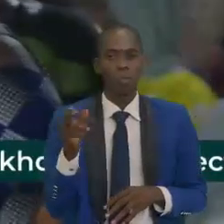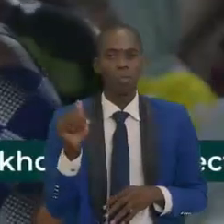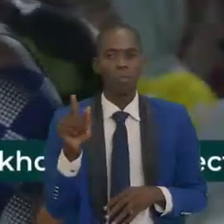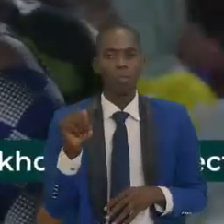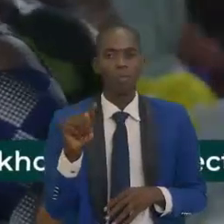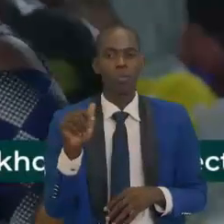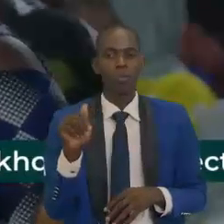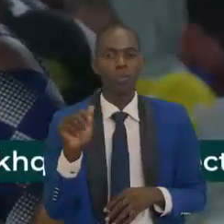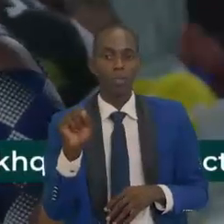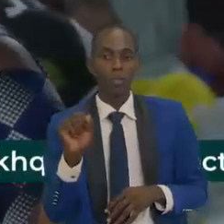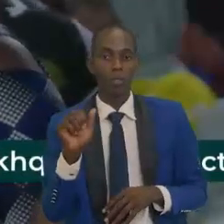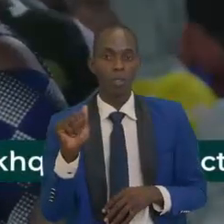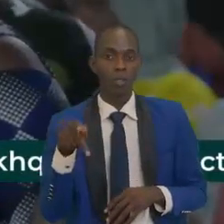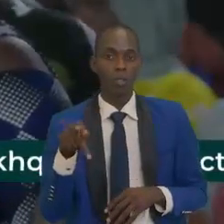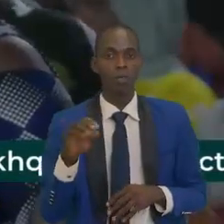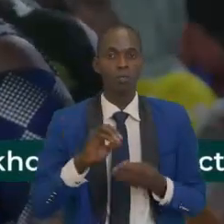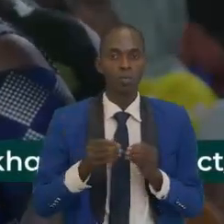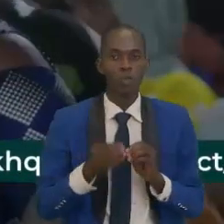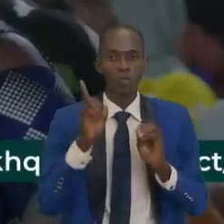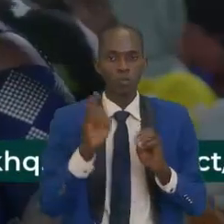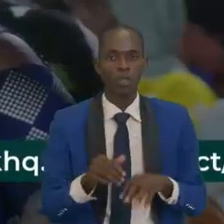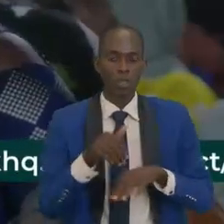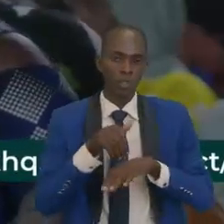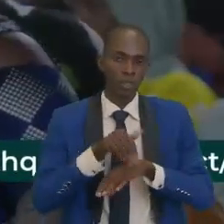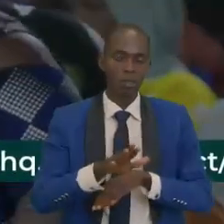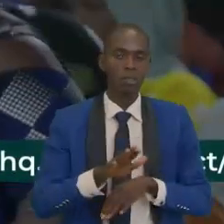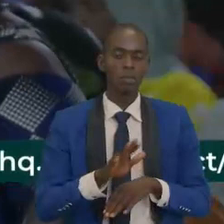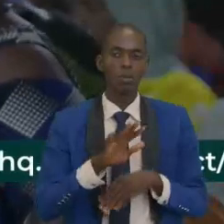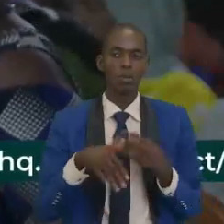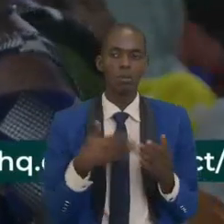can pass messages through those numbers.